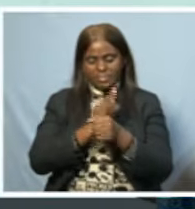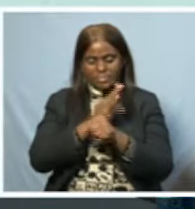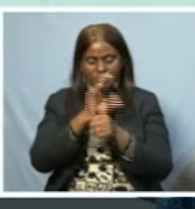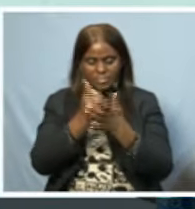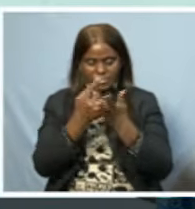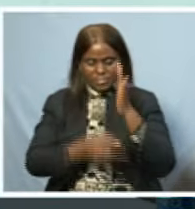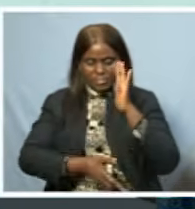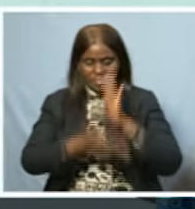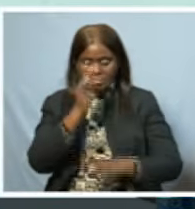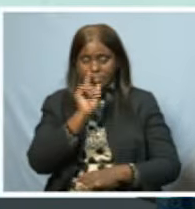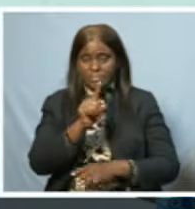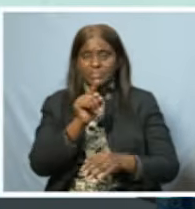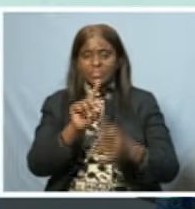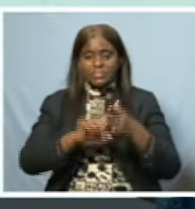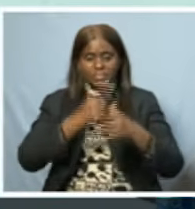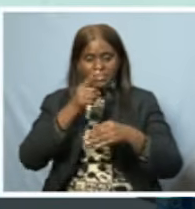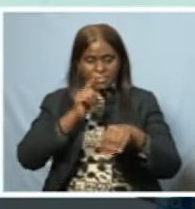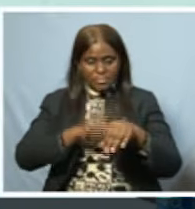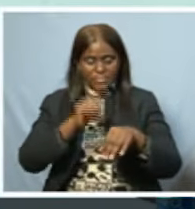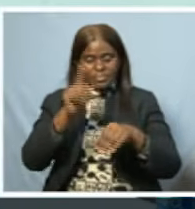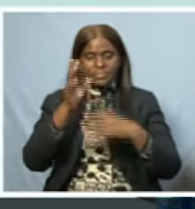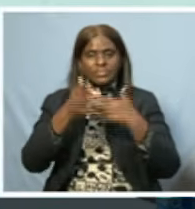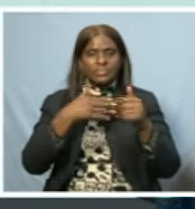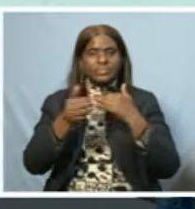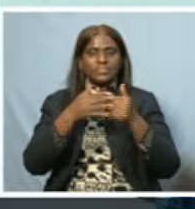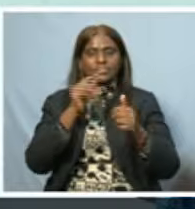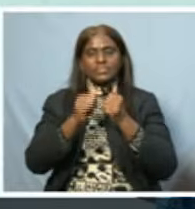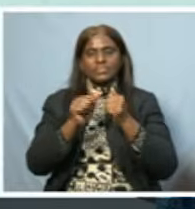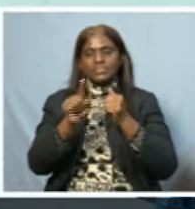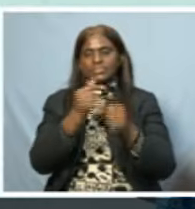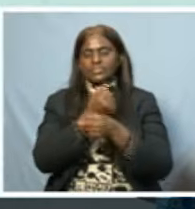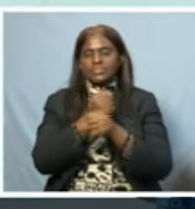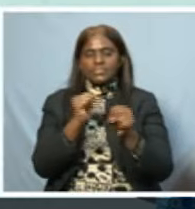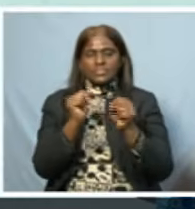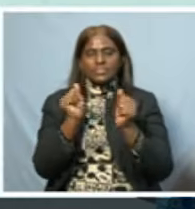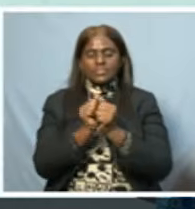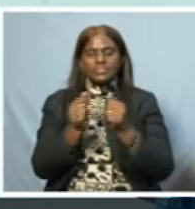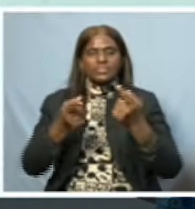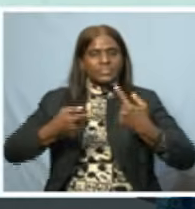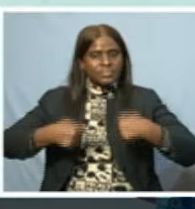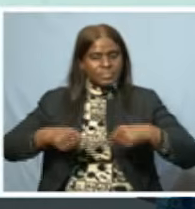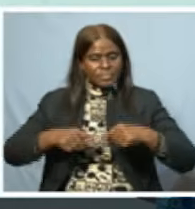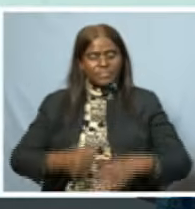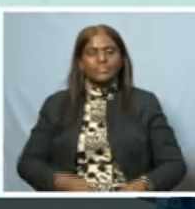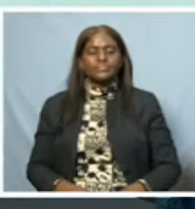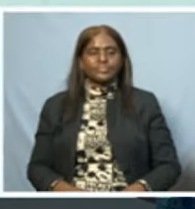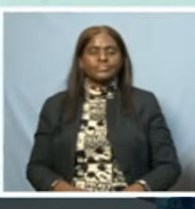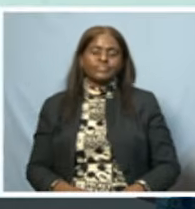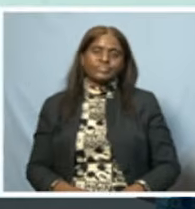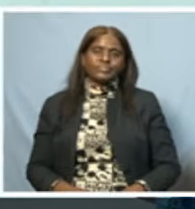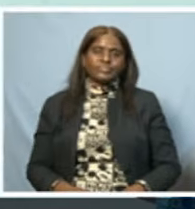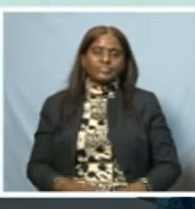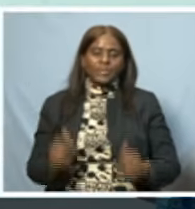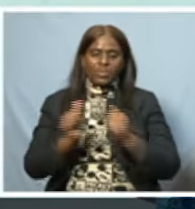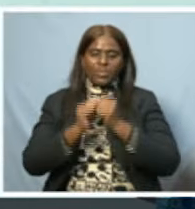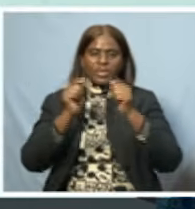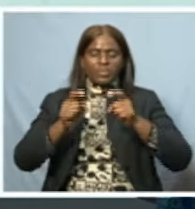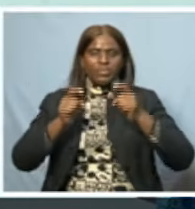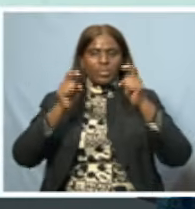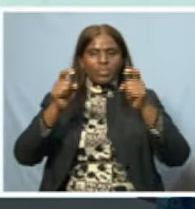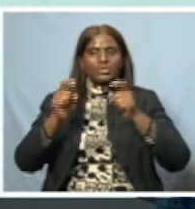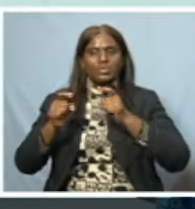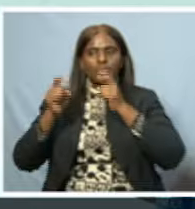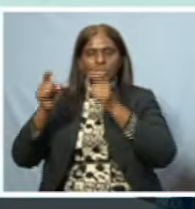stage passes, the next one it will be easier because it's under the law. In terms of promotion,